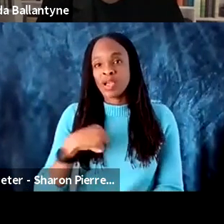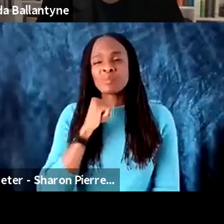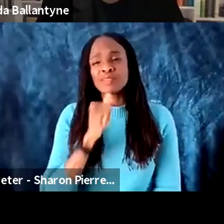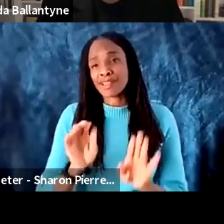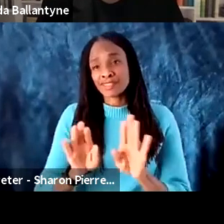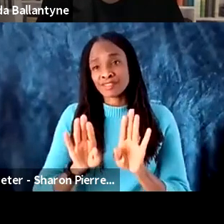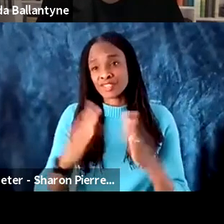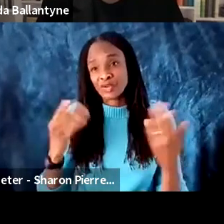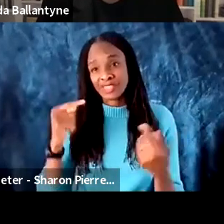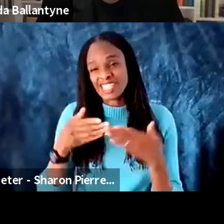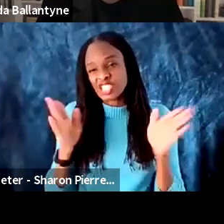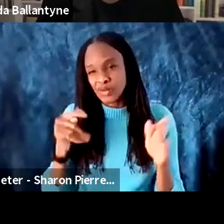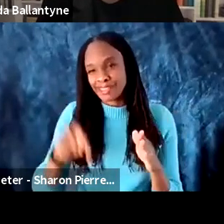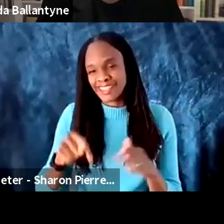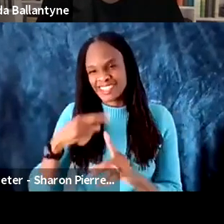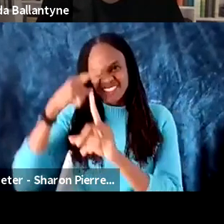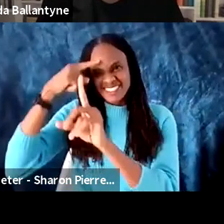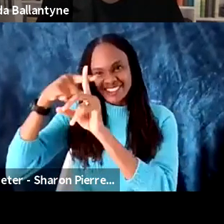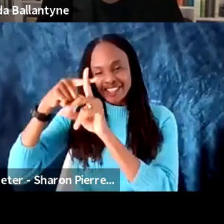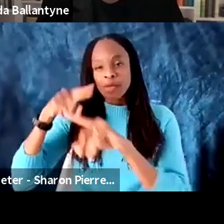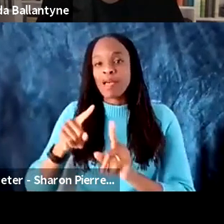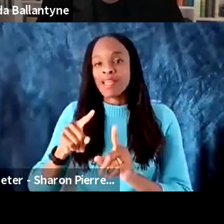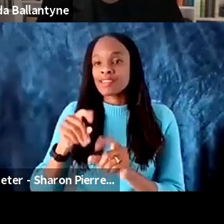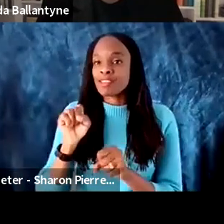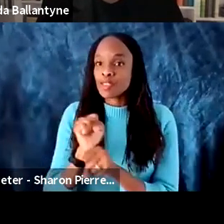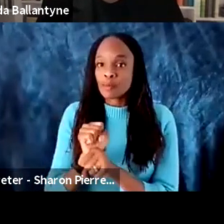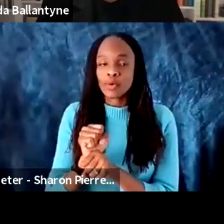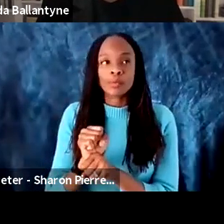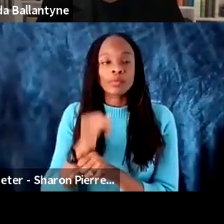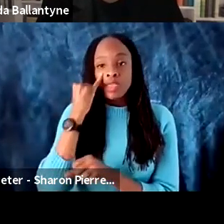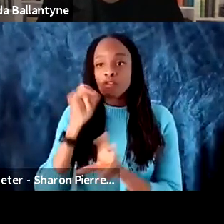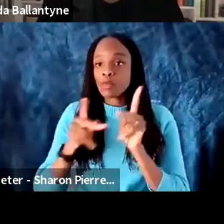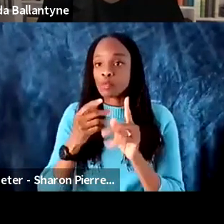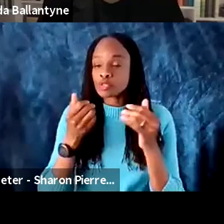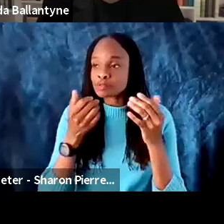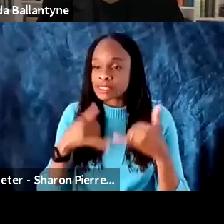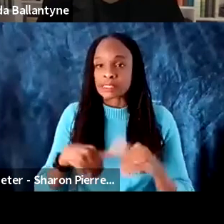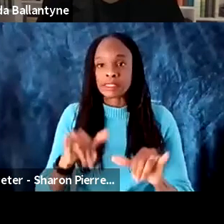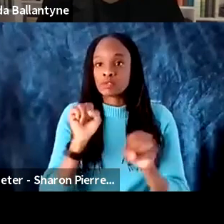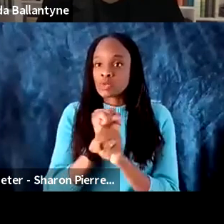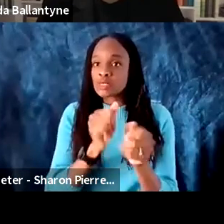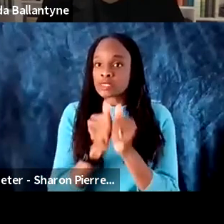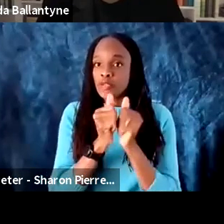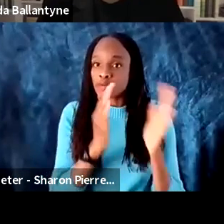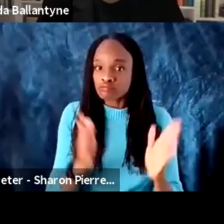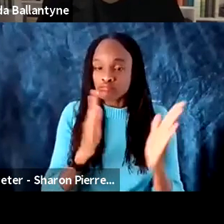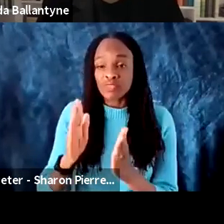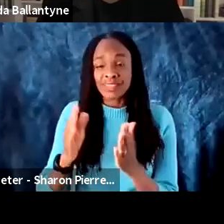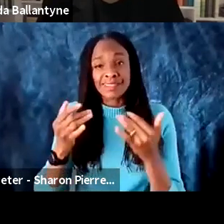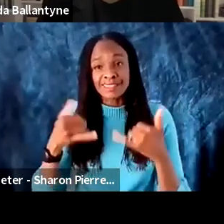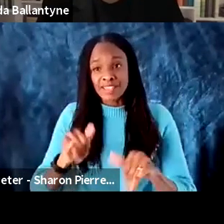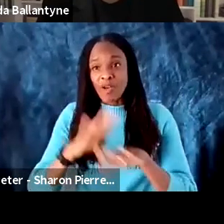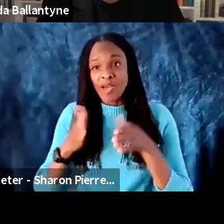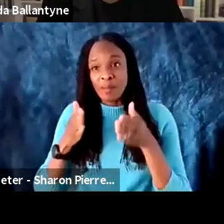this optimistic, but it is like in labor, as long as people are still organizing, we're still on a path to winning. And